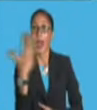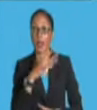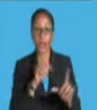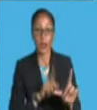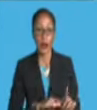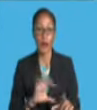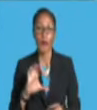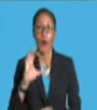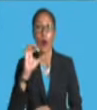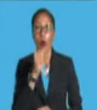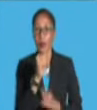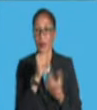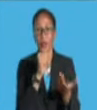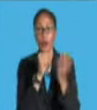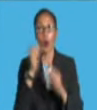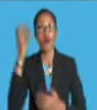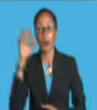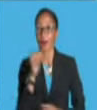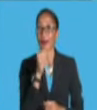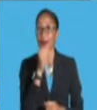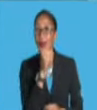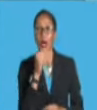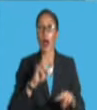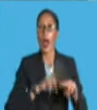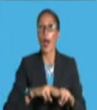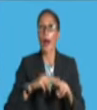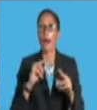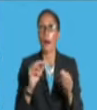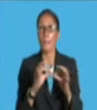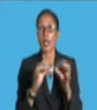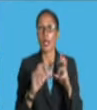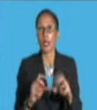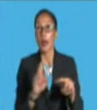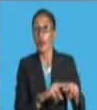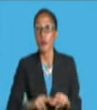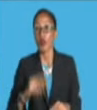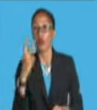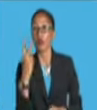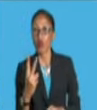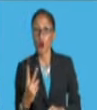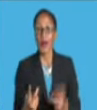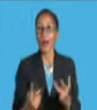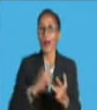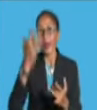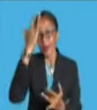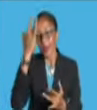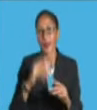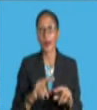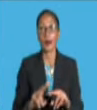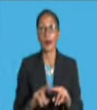as a radio producer presenter with FBC's Radio Fiji 2, Radio Mirchi for 13 years, and then